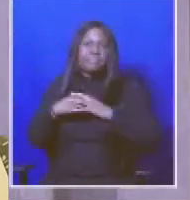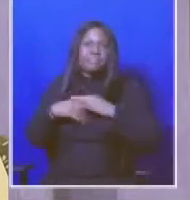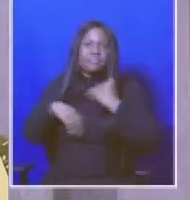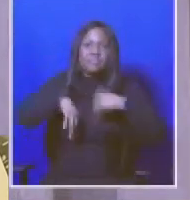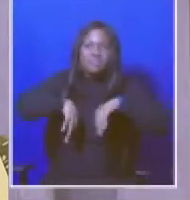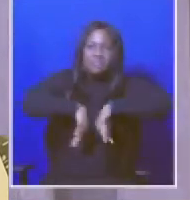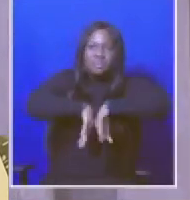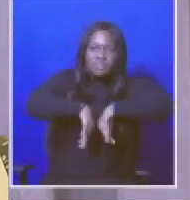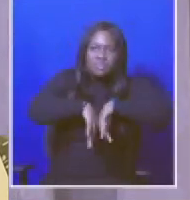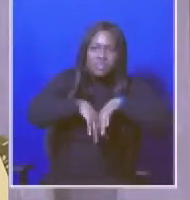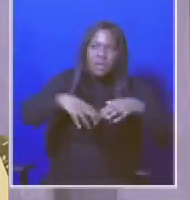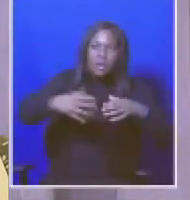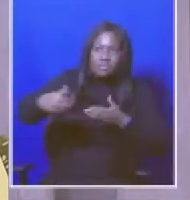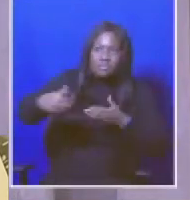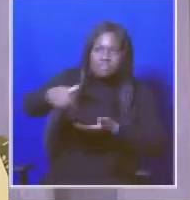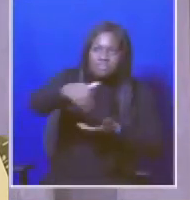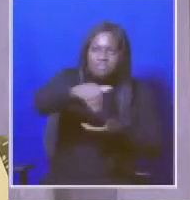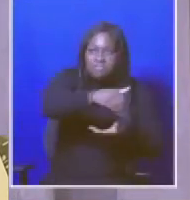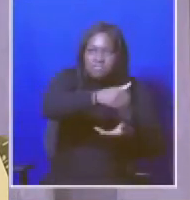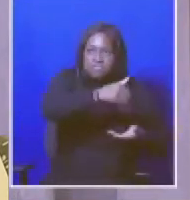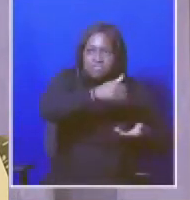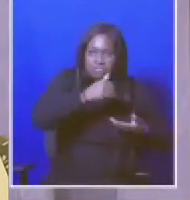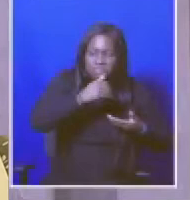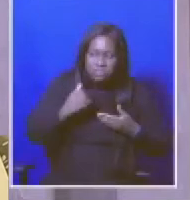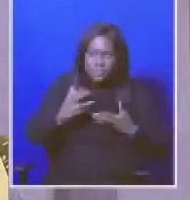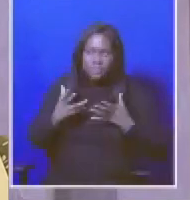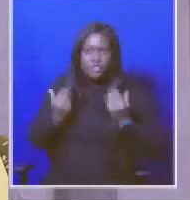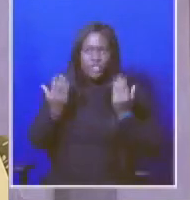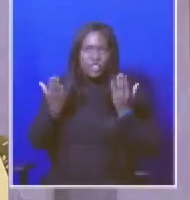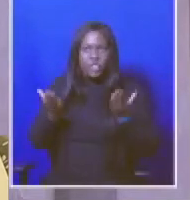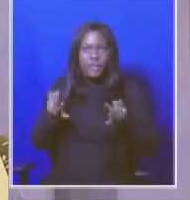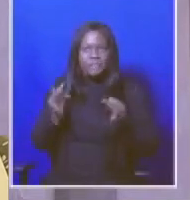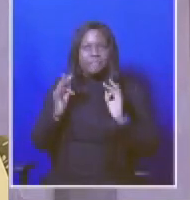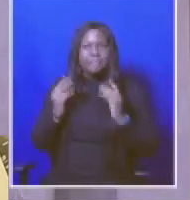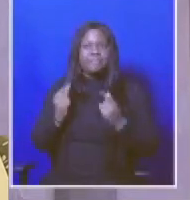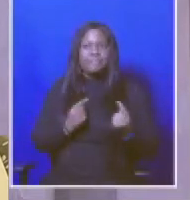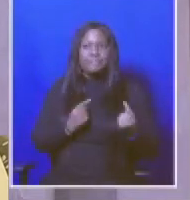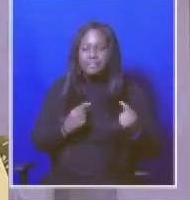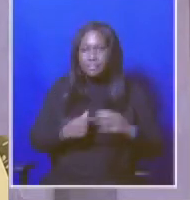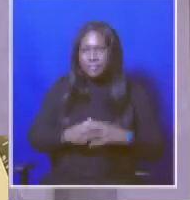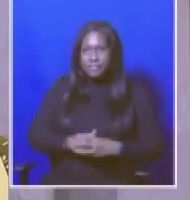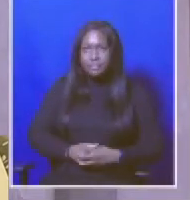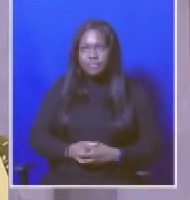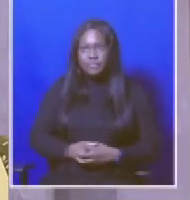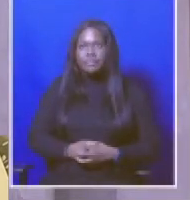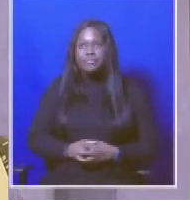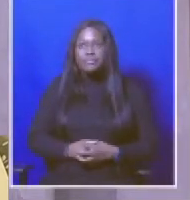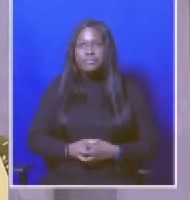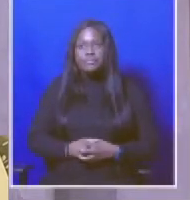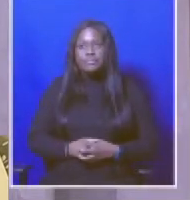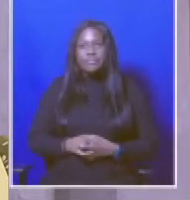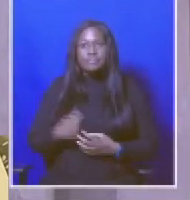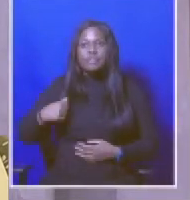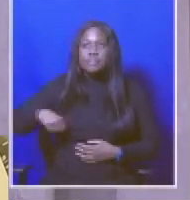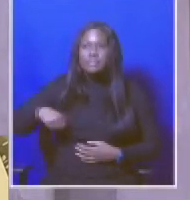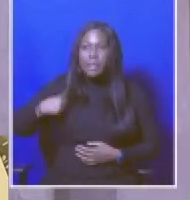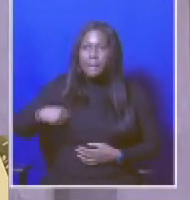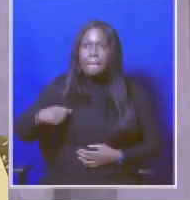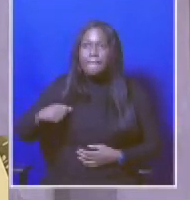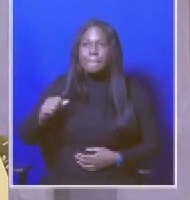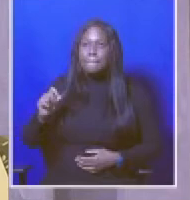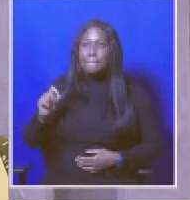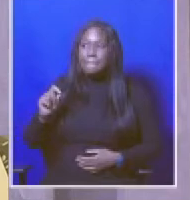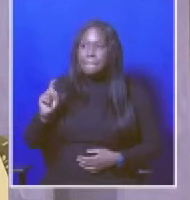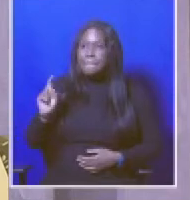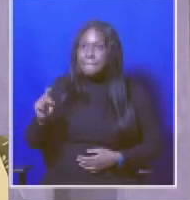and other essential services. An evaluation of the state of local government that was